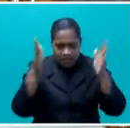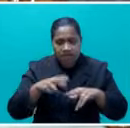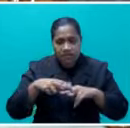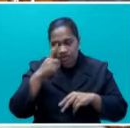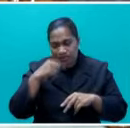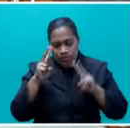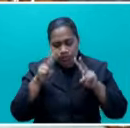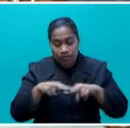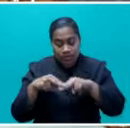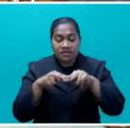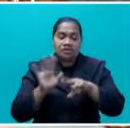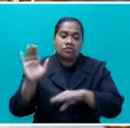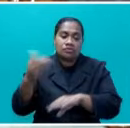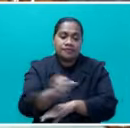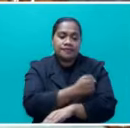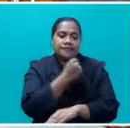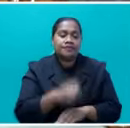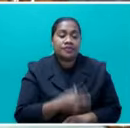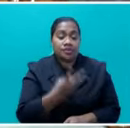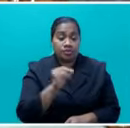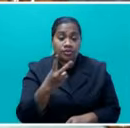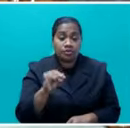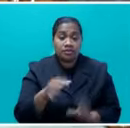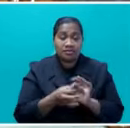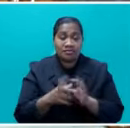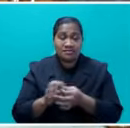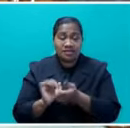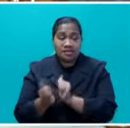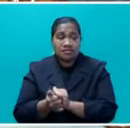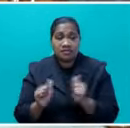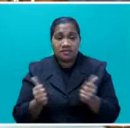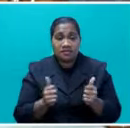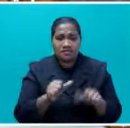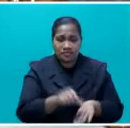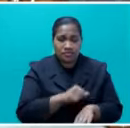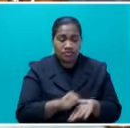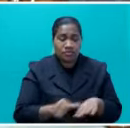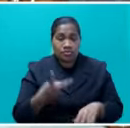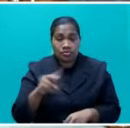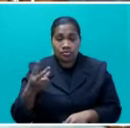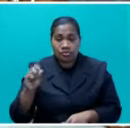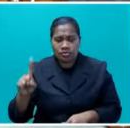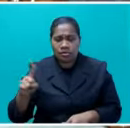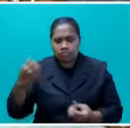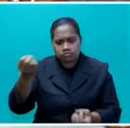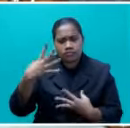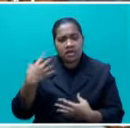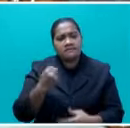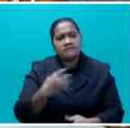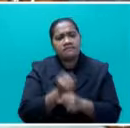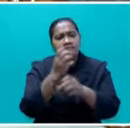Mr. Speaker, sir, during the recent 2020 Olympic Games that ended on 8 August 2021, we were informed that there was an uptake of